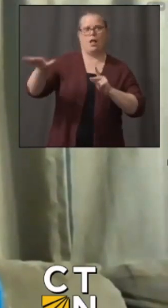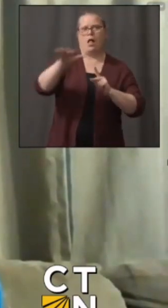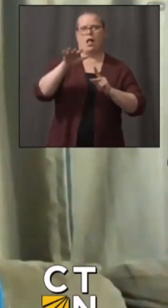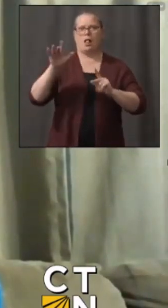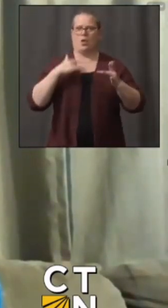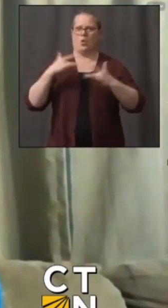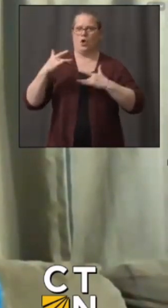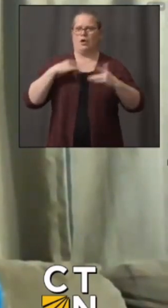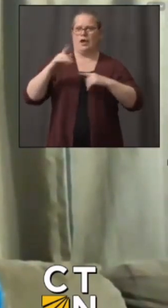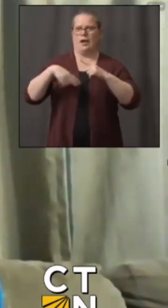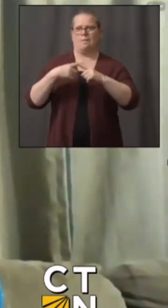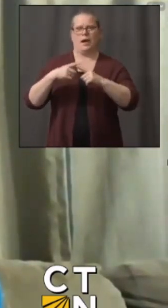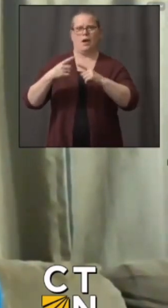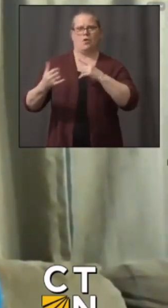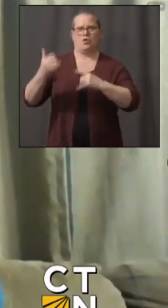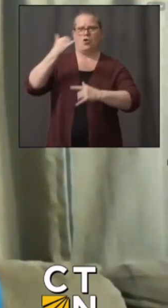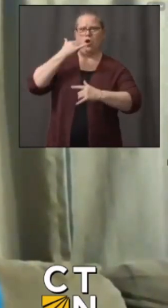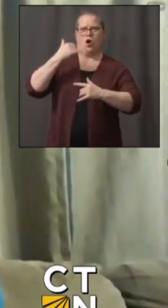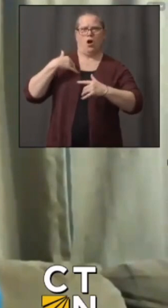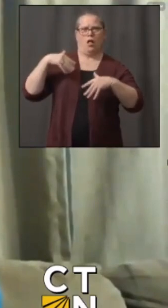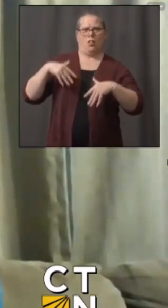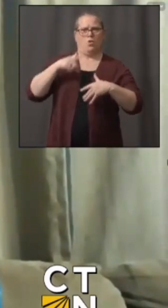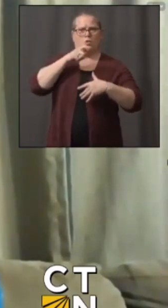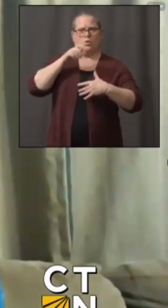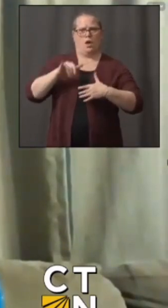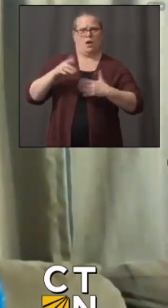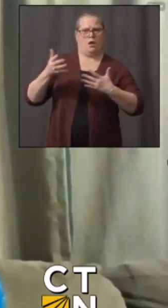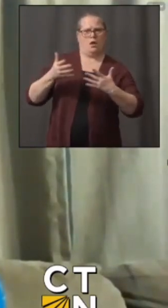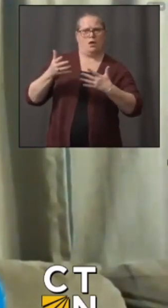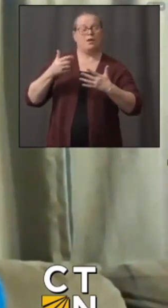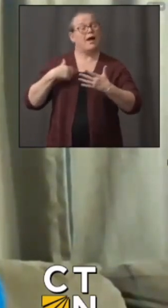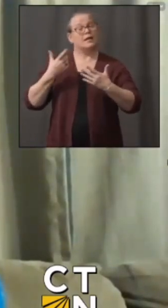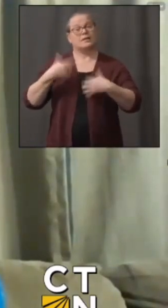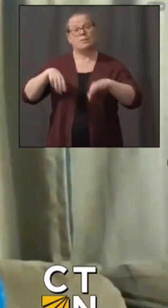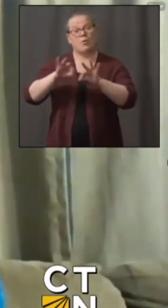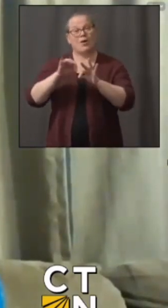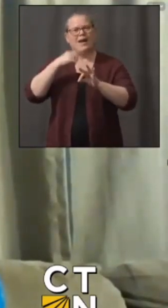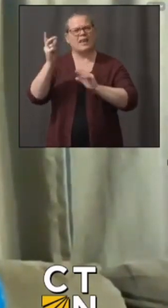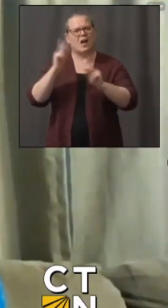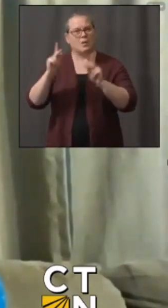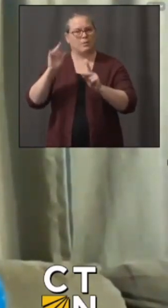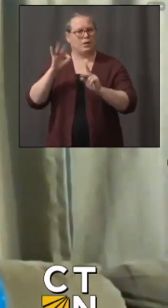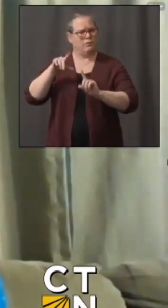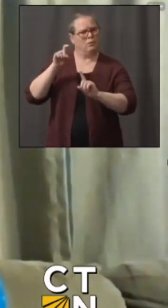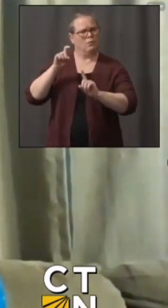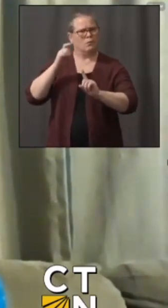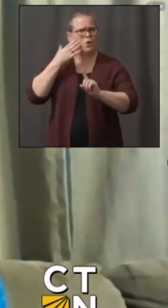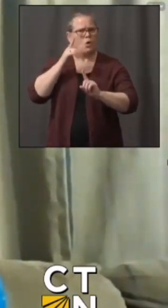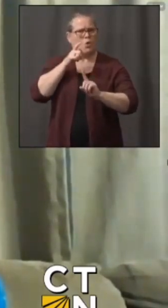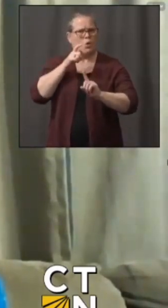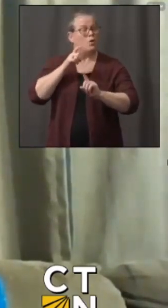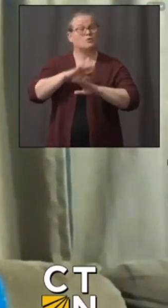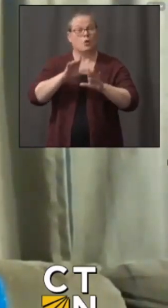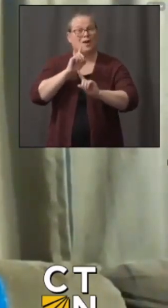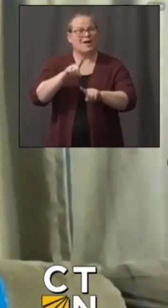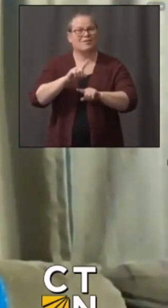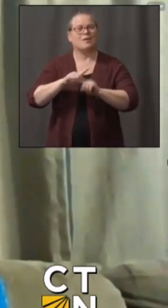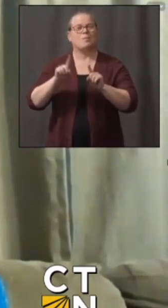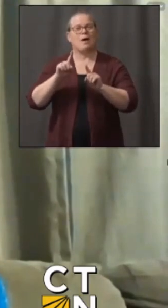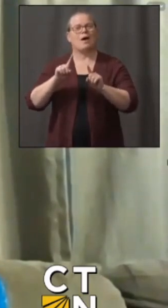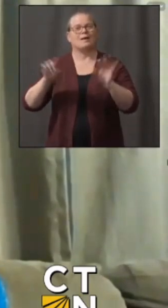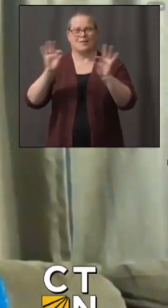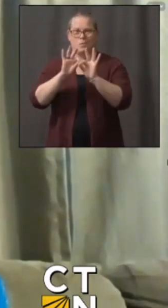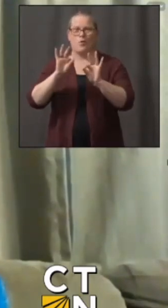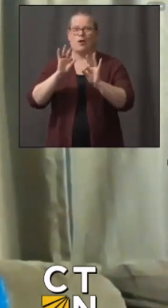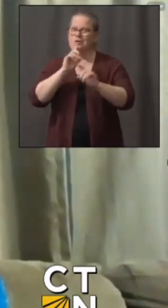And it's so important, often I tell people, oh, don't pick up the phone, but it's really important that you take these calls, that you work with these